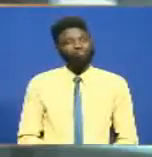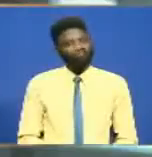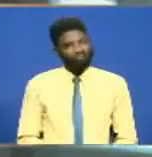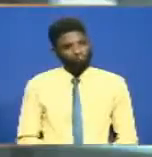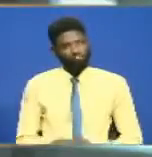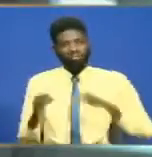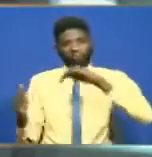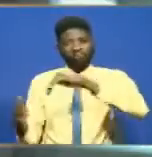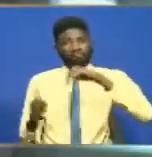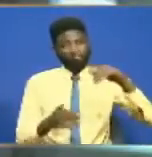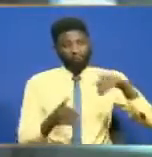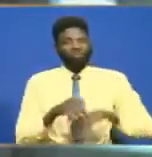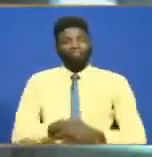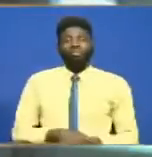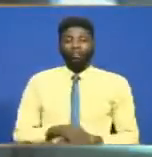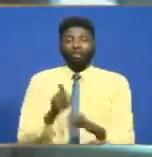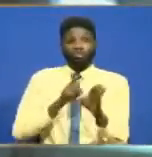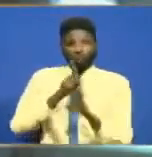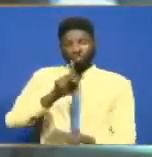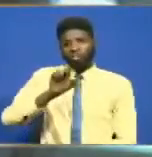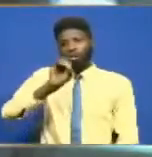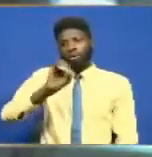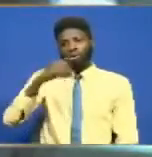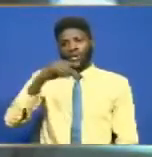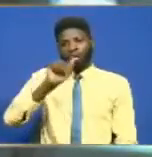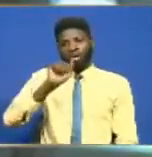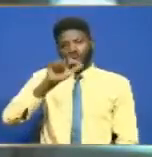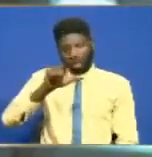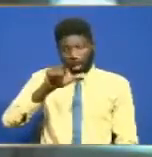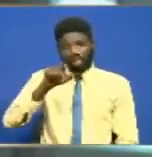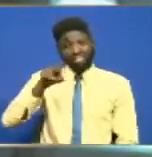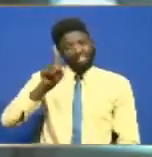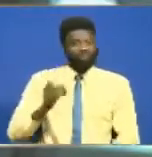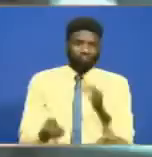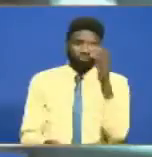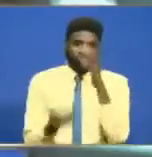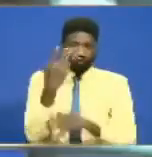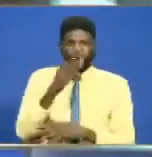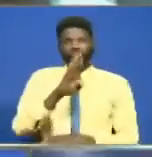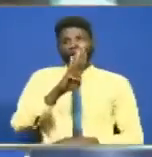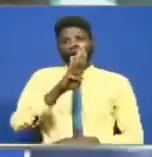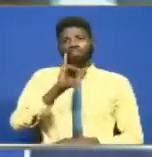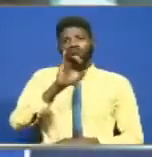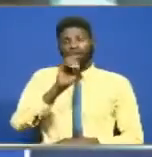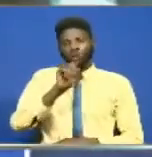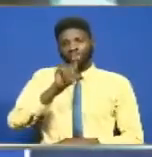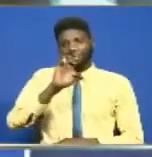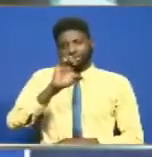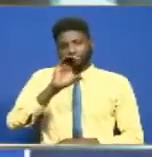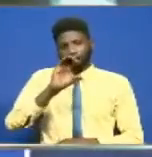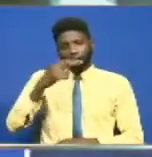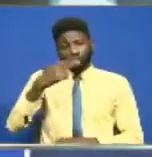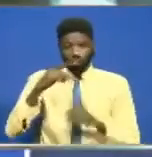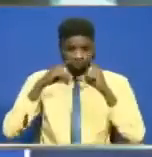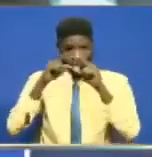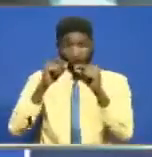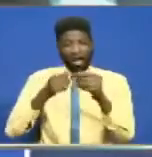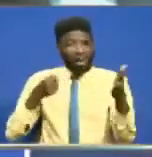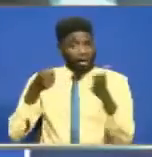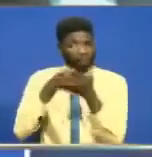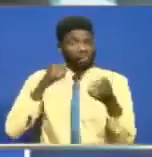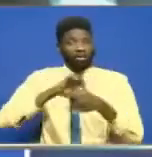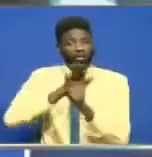Further afield, Professor Ugur Sahin, co-founder of BioNTech, says the impact of the new